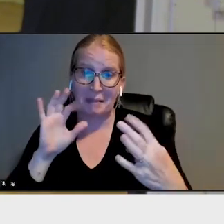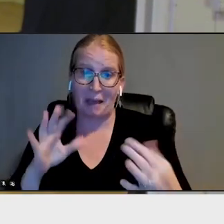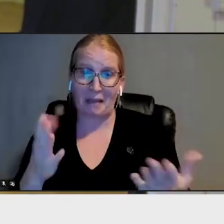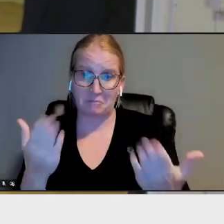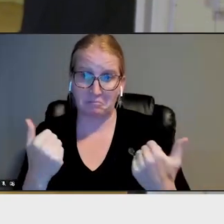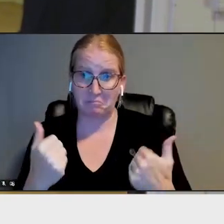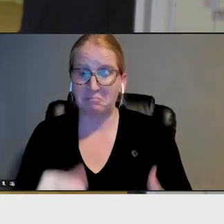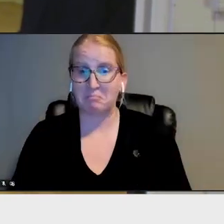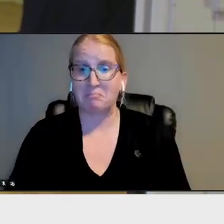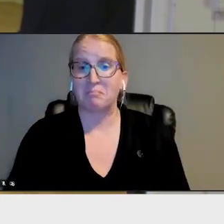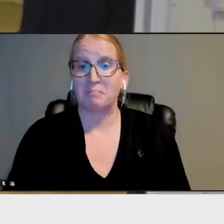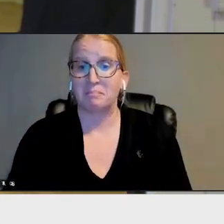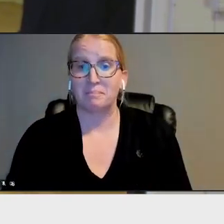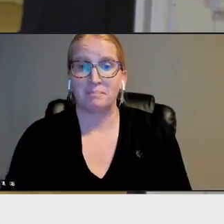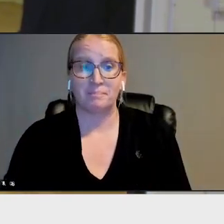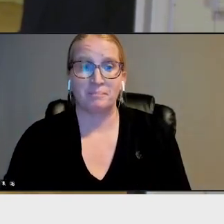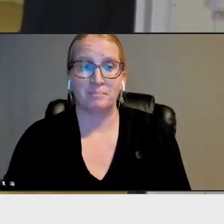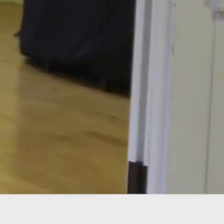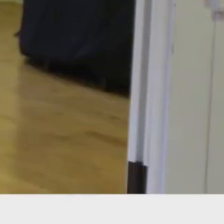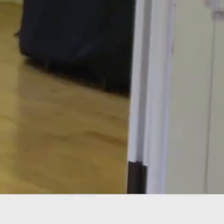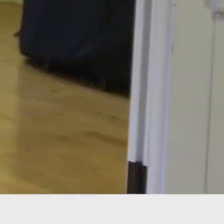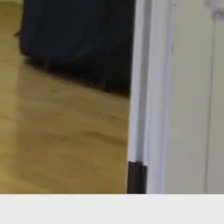Okay, Mr. Kelly.